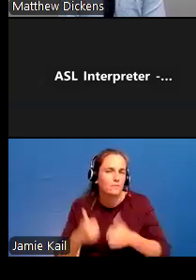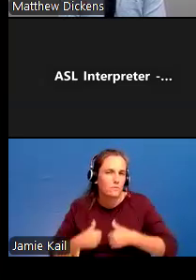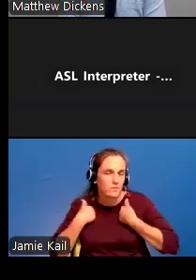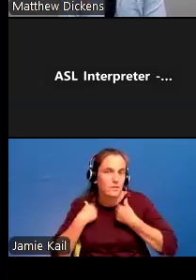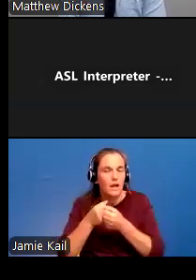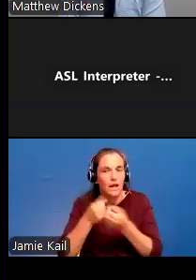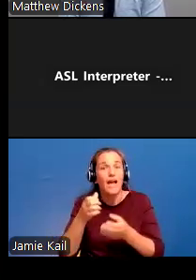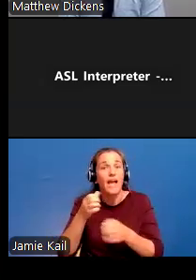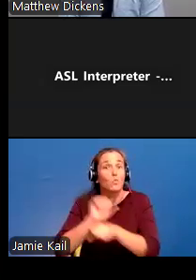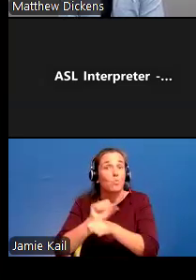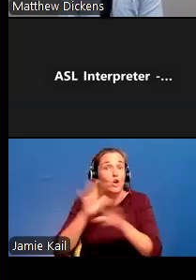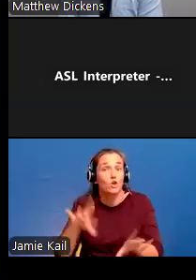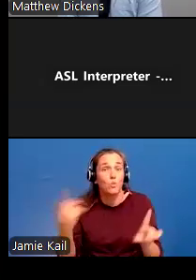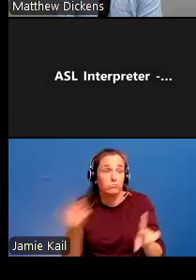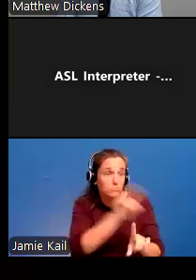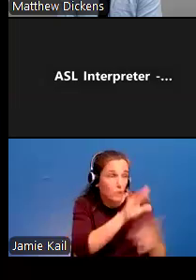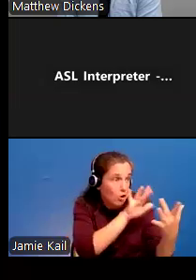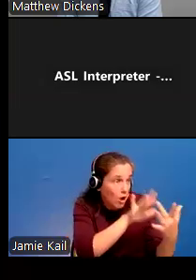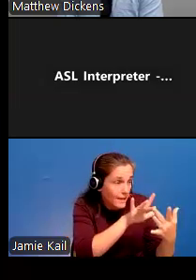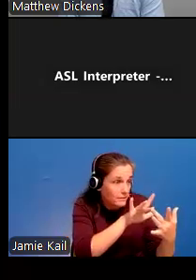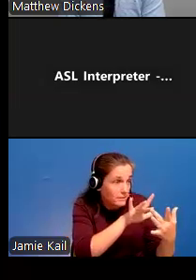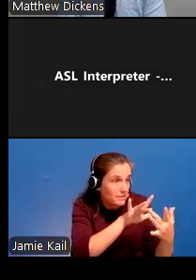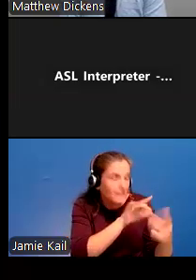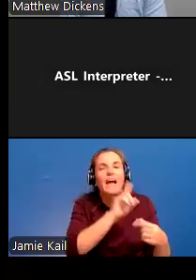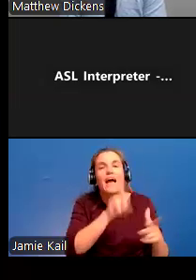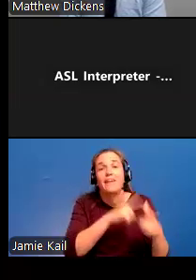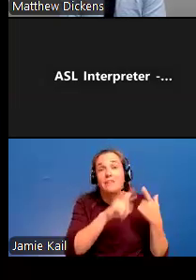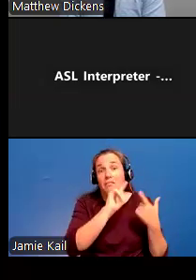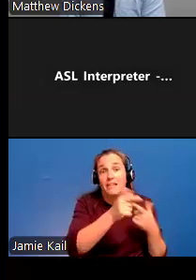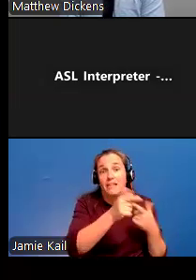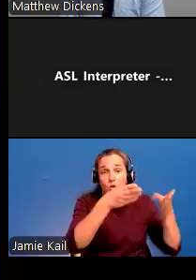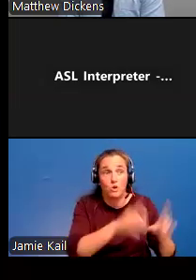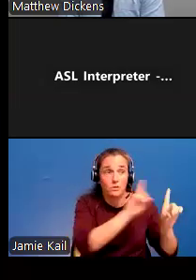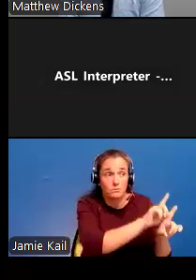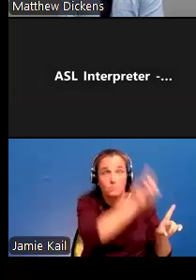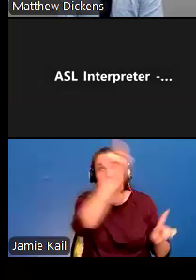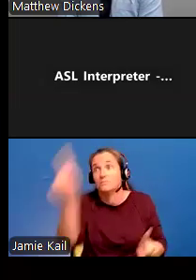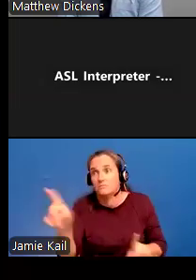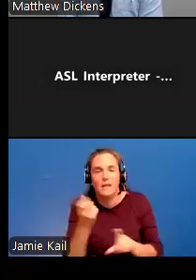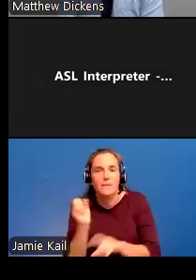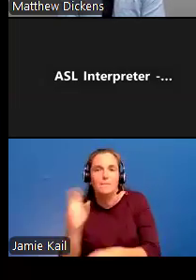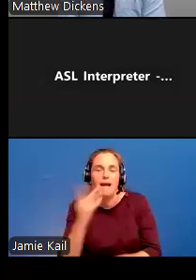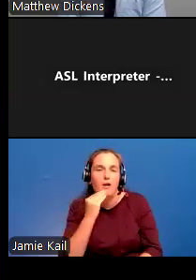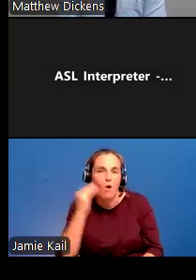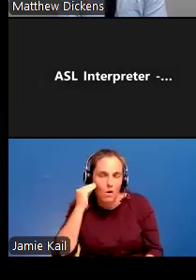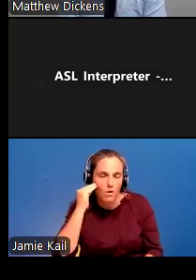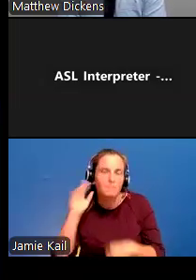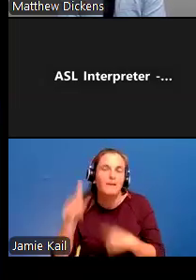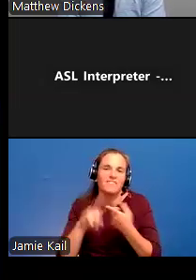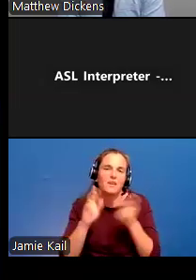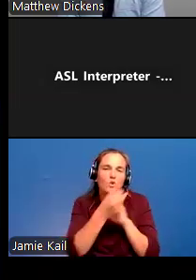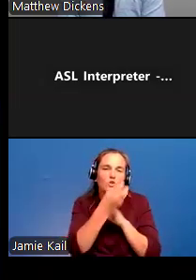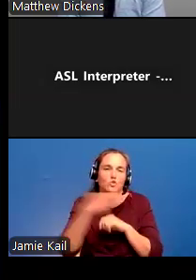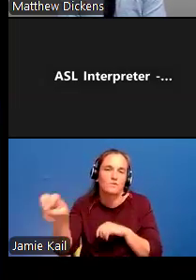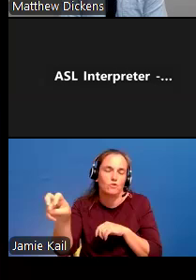contact. And then when the individual returns to their area of residence, we will transfer the case. So we want